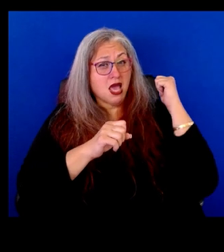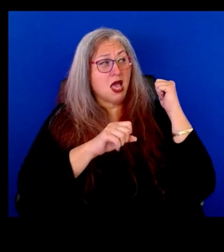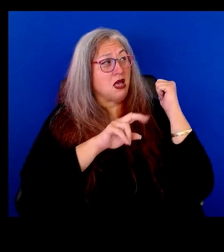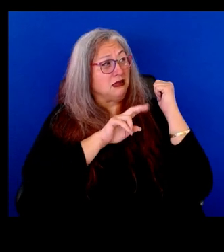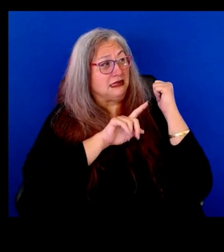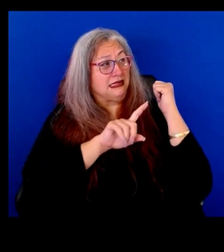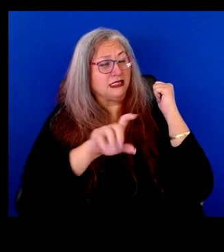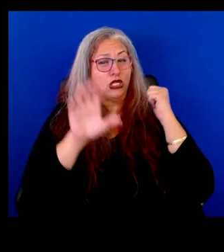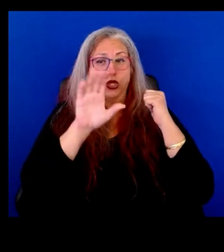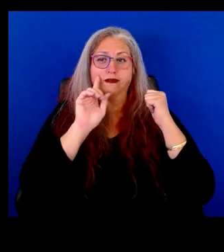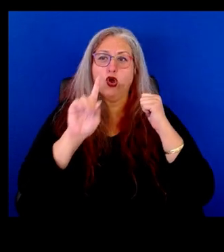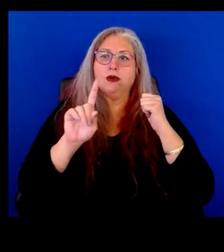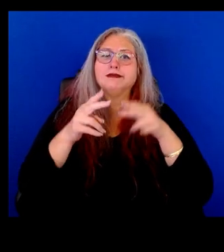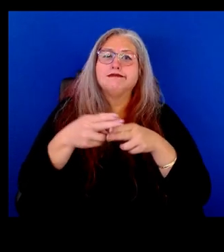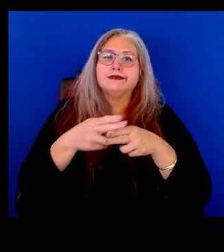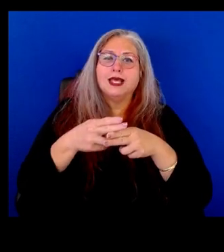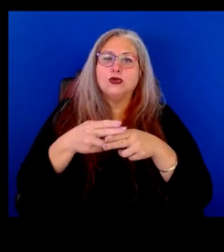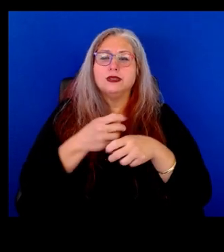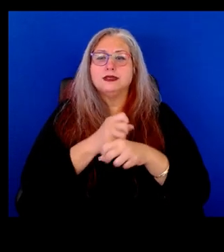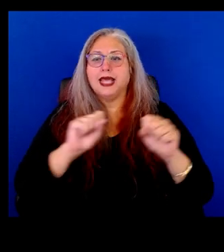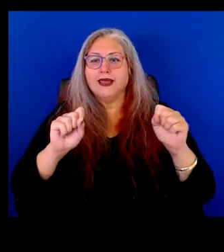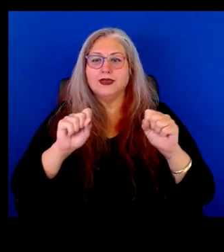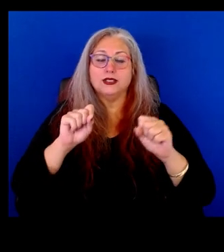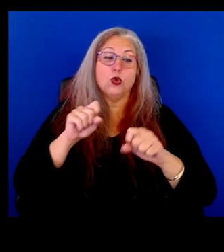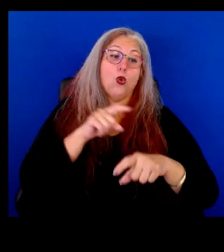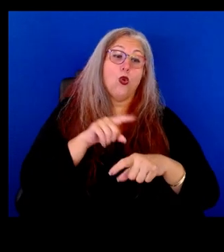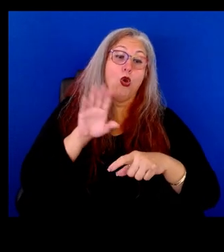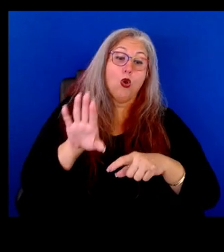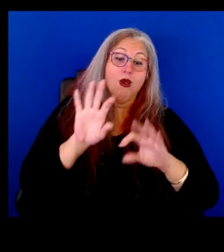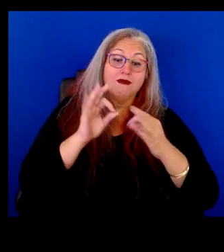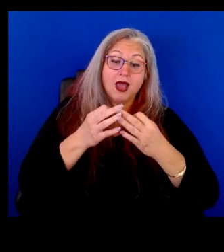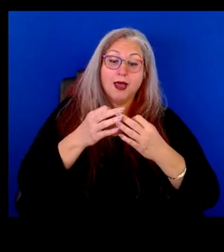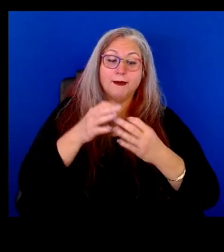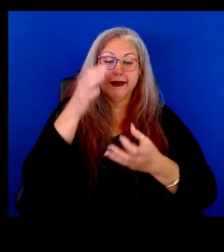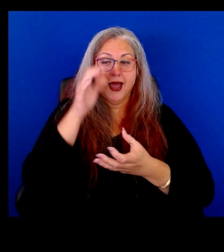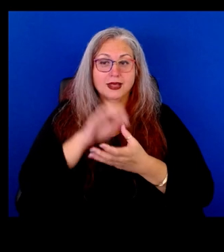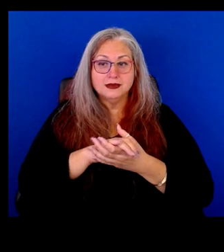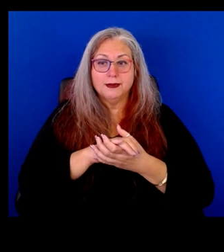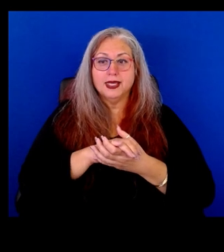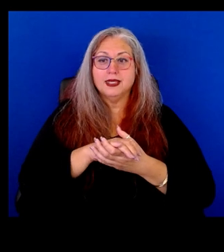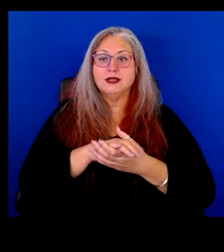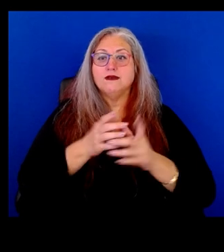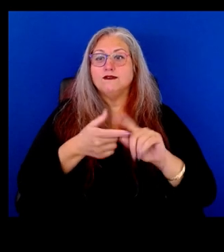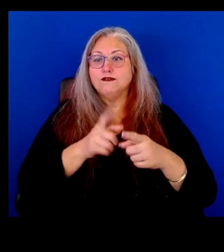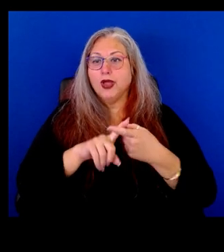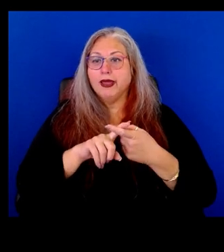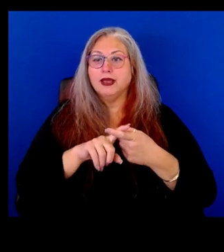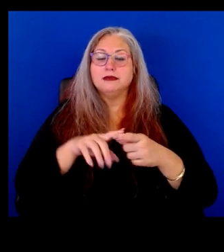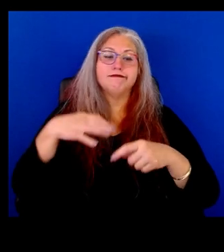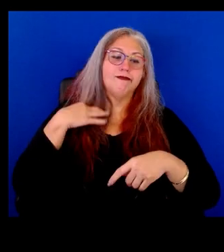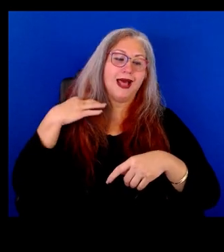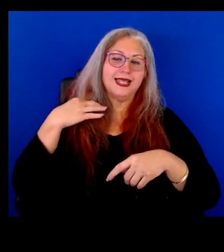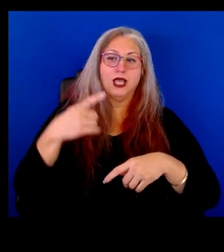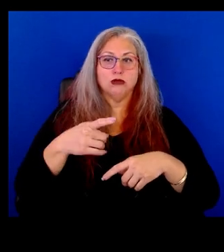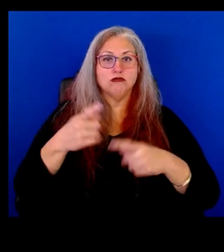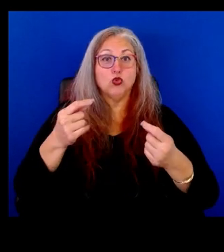seeking temporary safety and shelter. Leila and her family, her husband and friends, a group of volunteers,